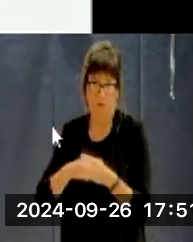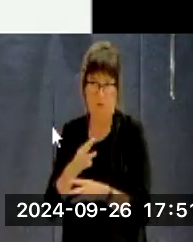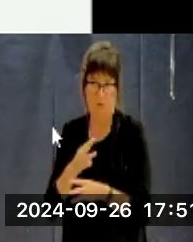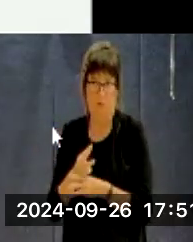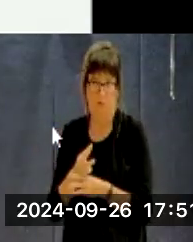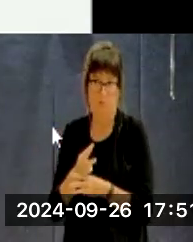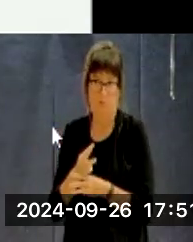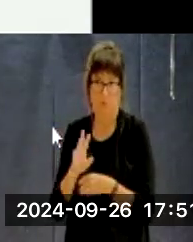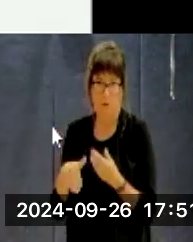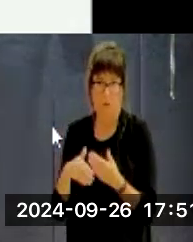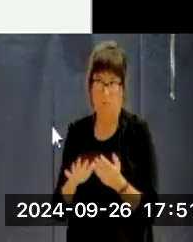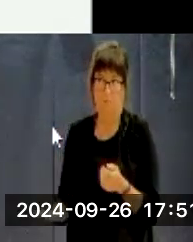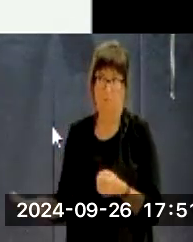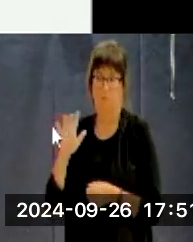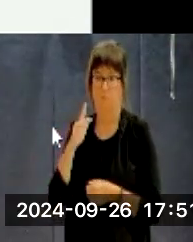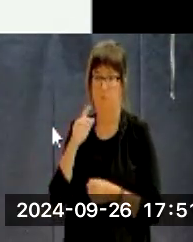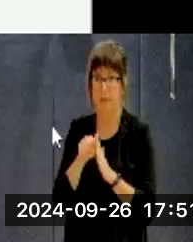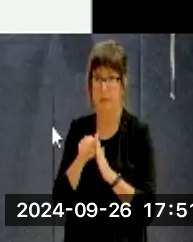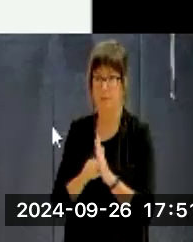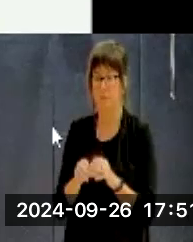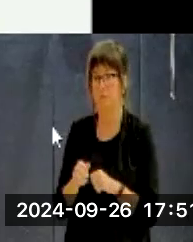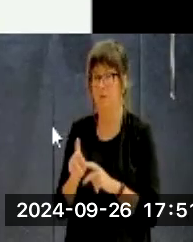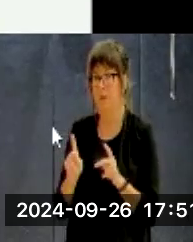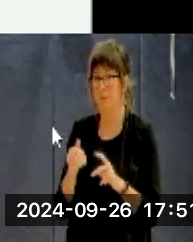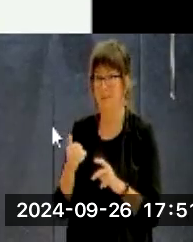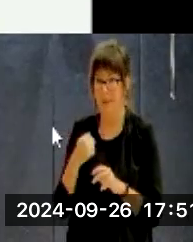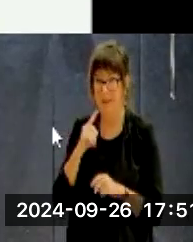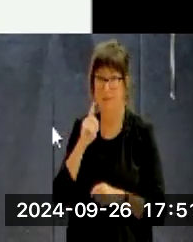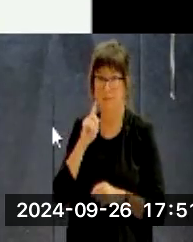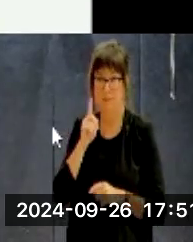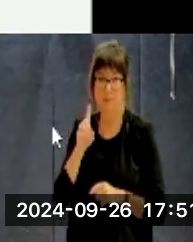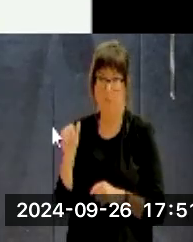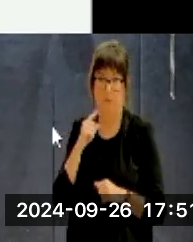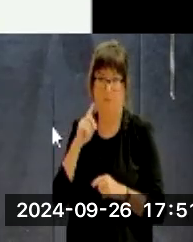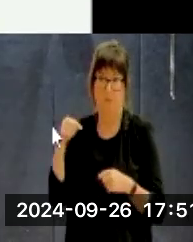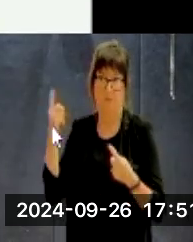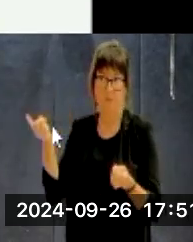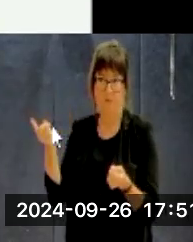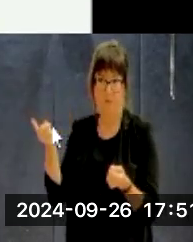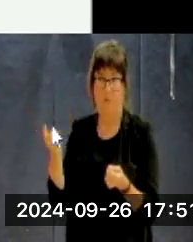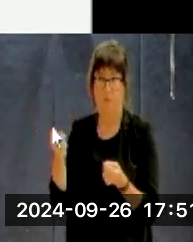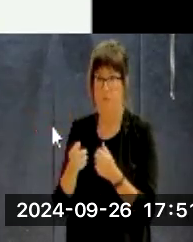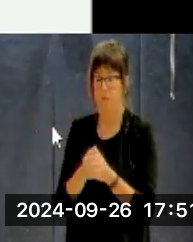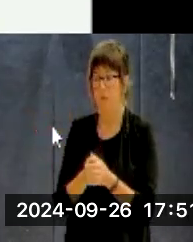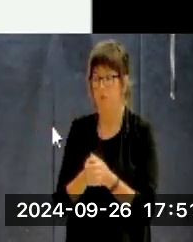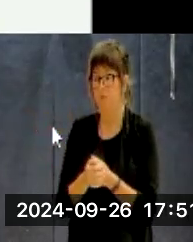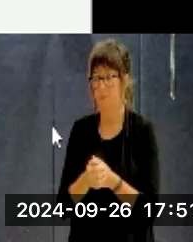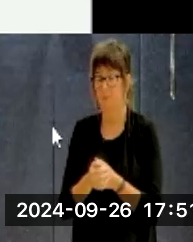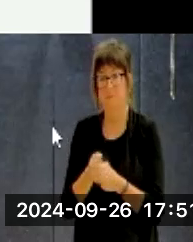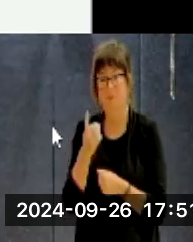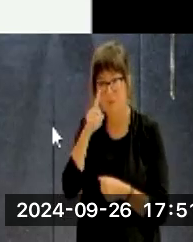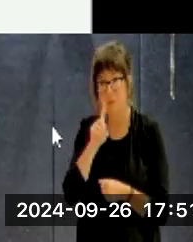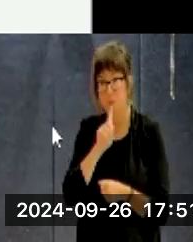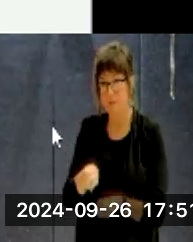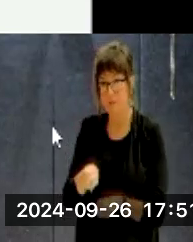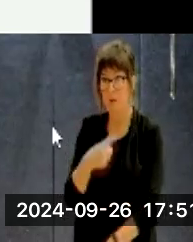California, and people have had mental health disabilities forever, right? Um, and for a really long time,